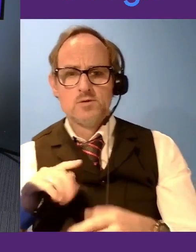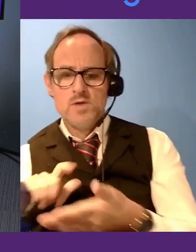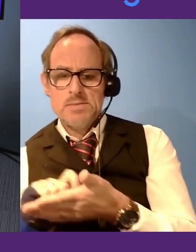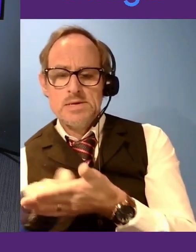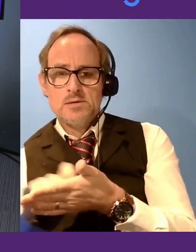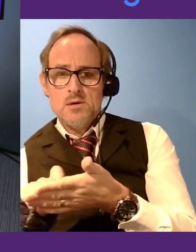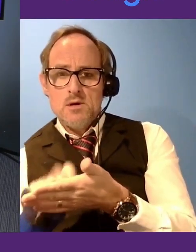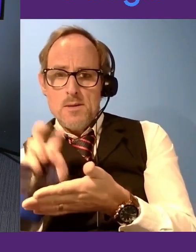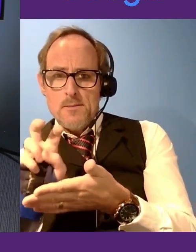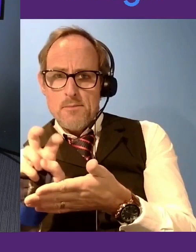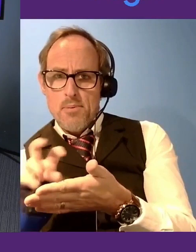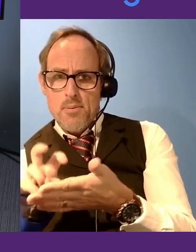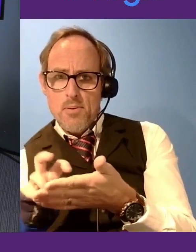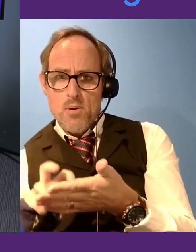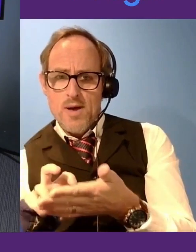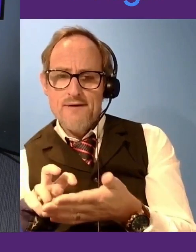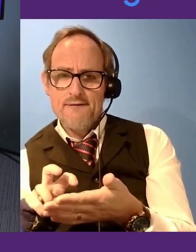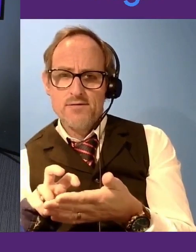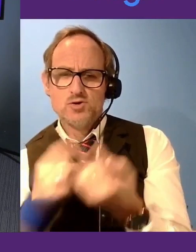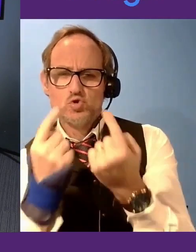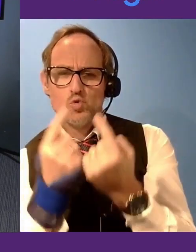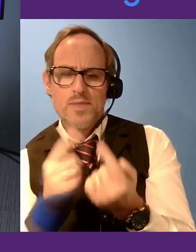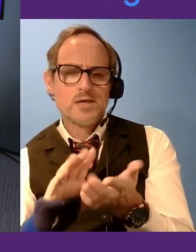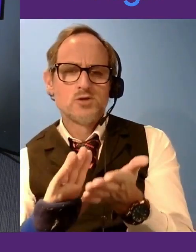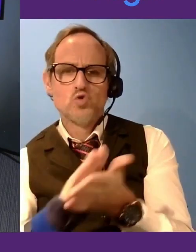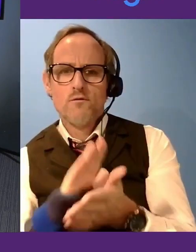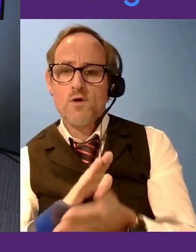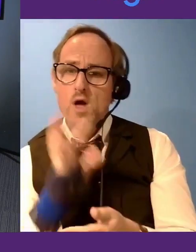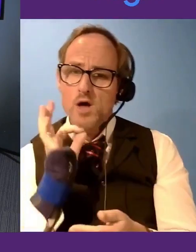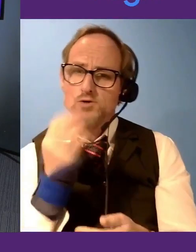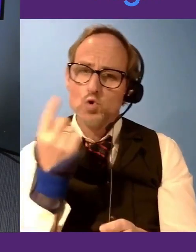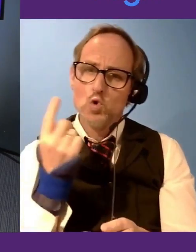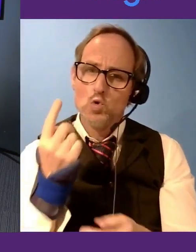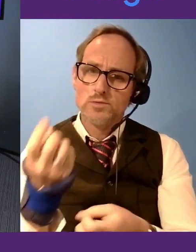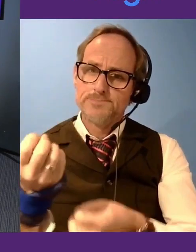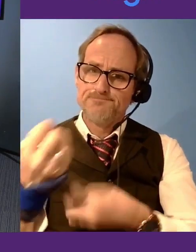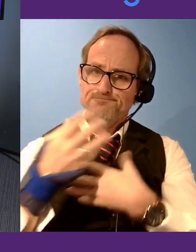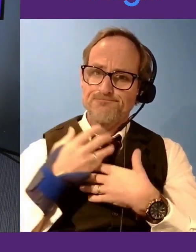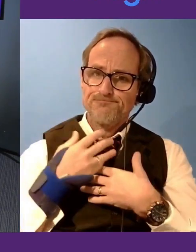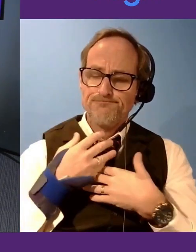here. So again, who wants to go first?